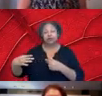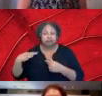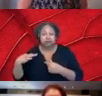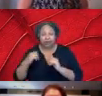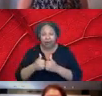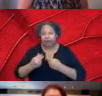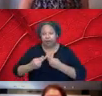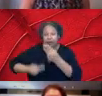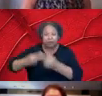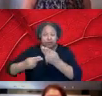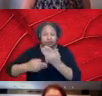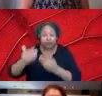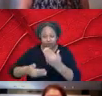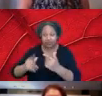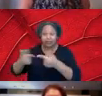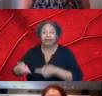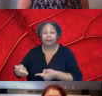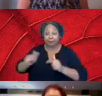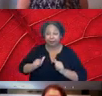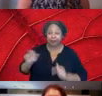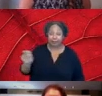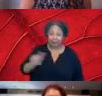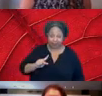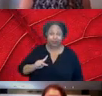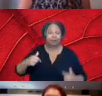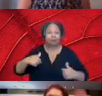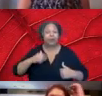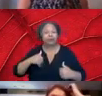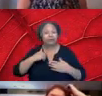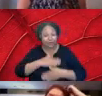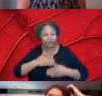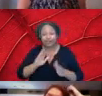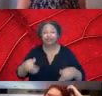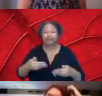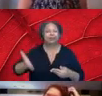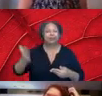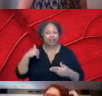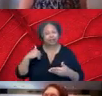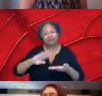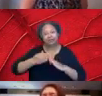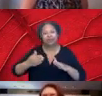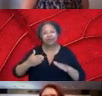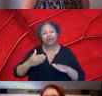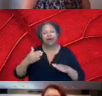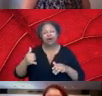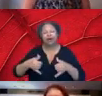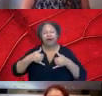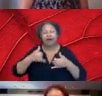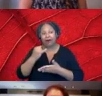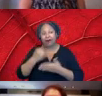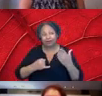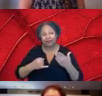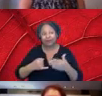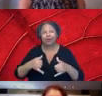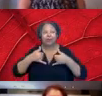that, Tash will hand back the proverbial microphone, and I'll have the pleasure of introducing past Community Arts Award recipient, Miss Coco Colette Murray, to